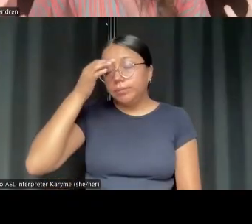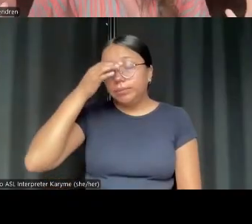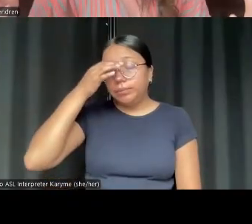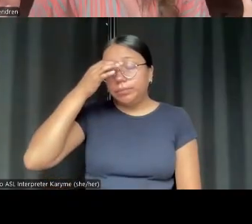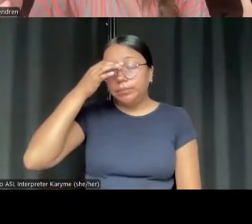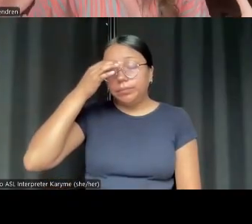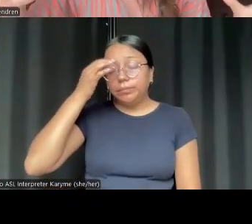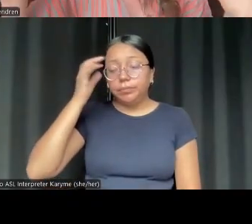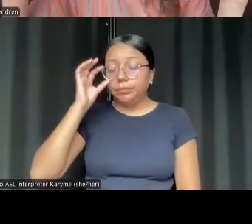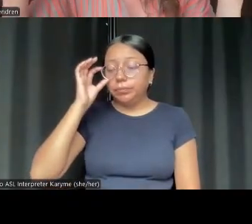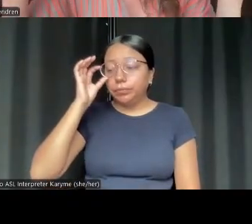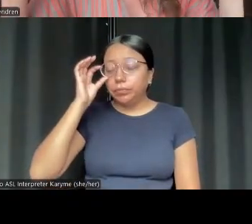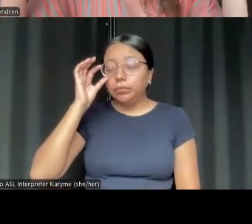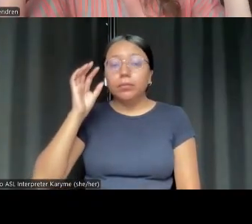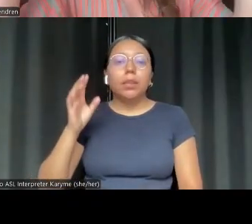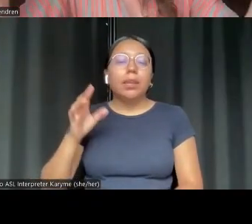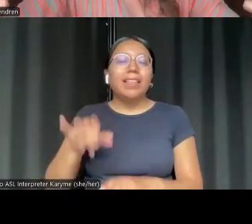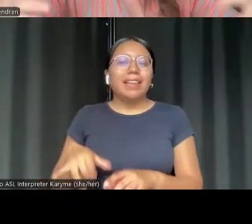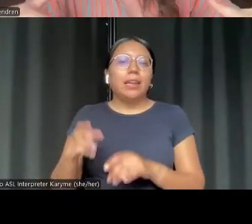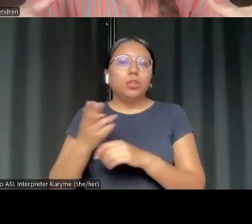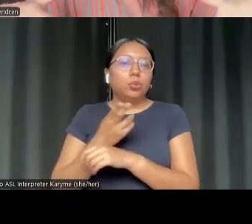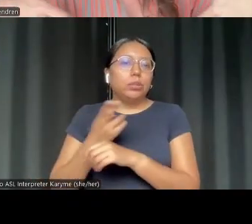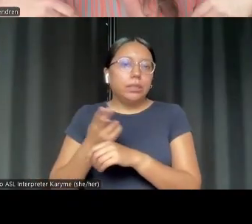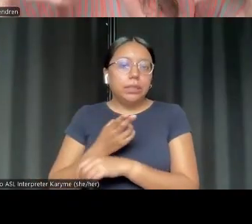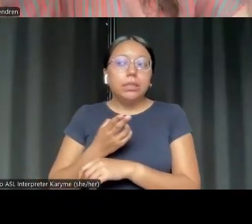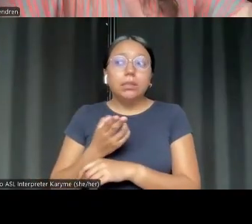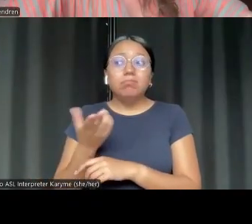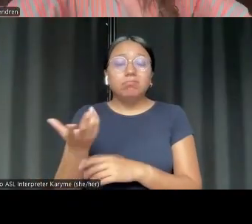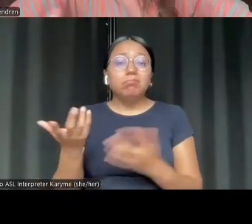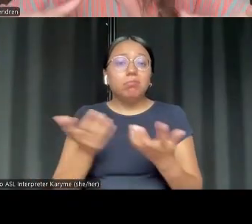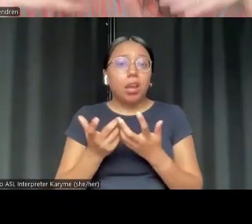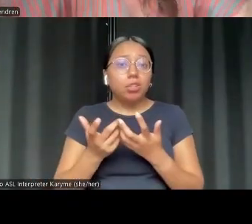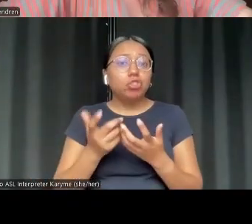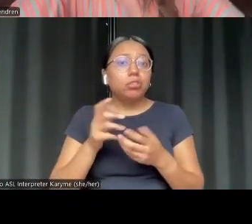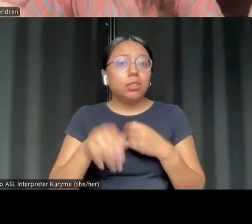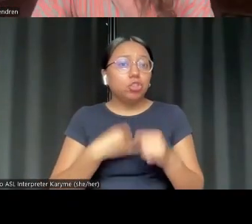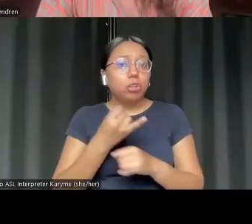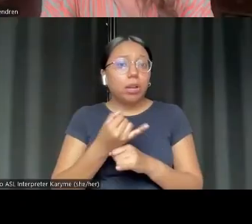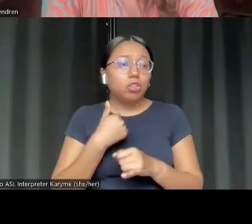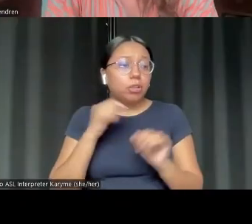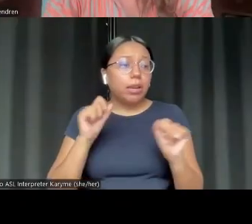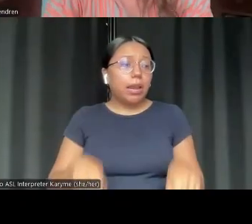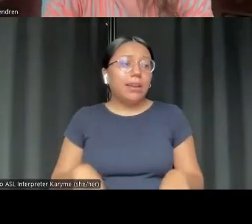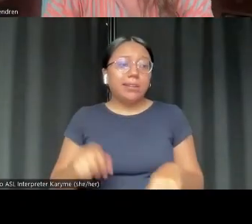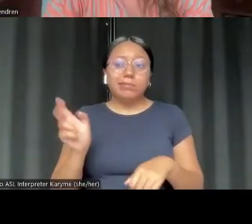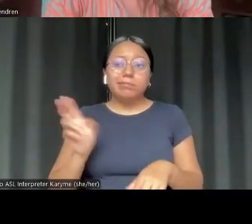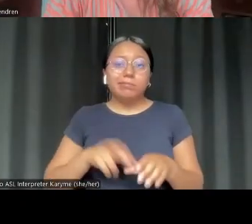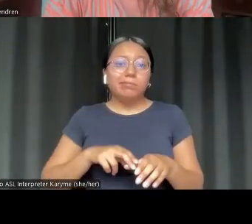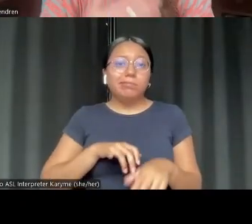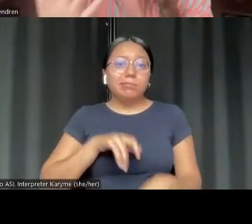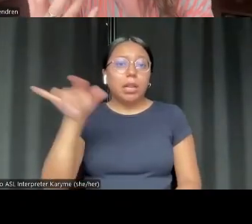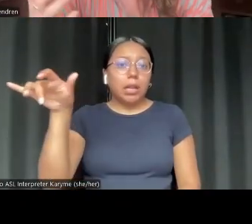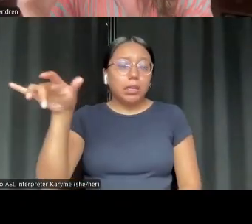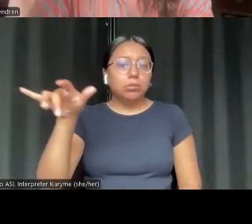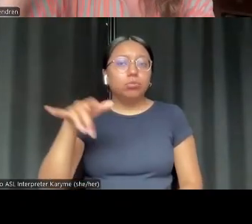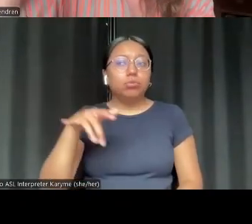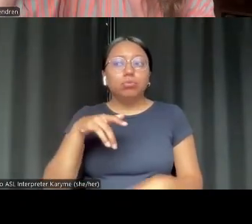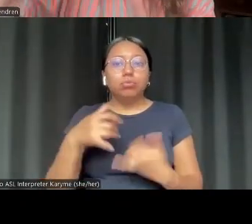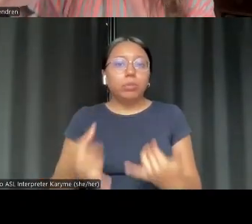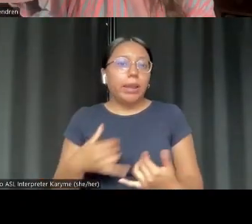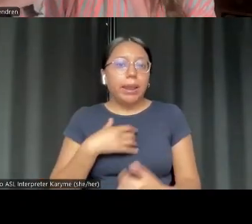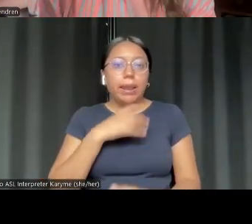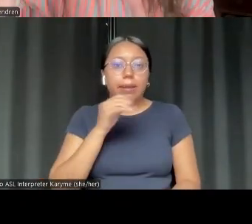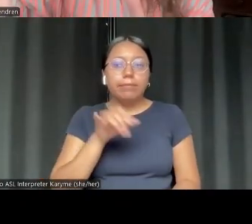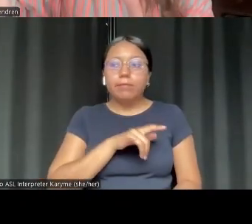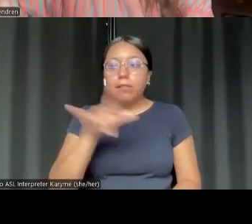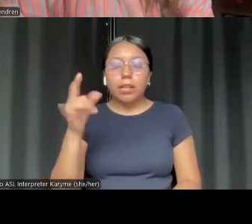maximizing of utility in the sense that they go out internationally. I can get on a plane today and fly somewhere where I don't speak the language